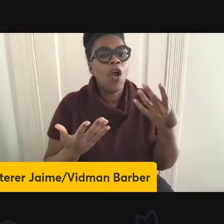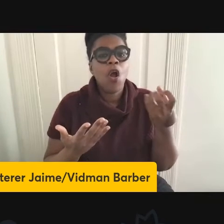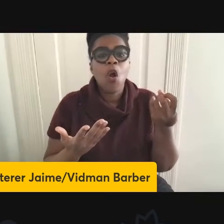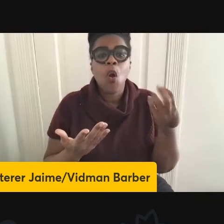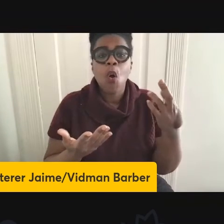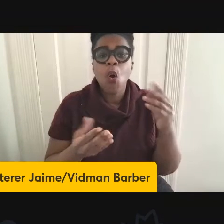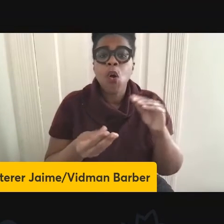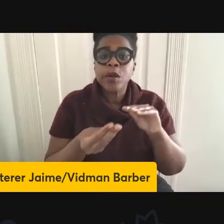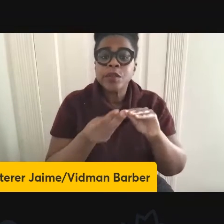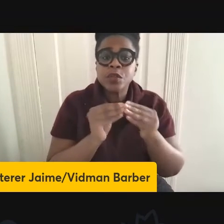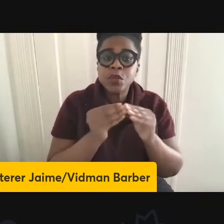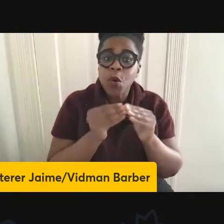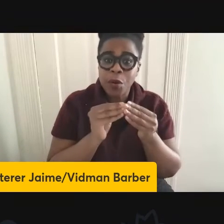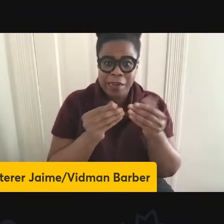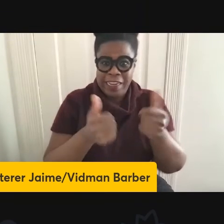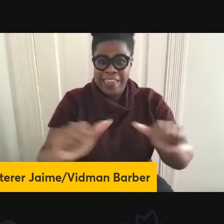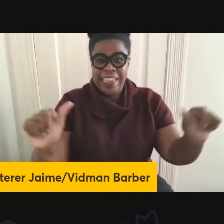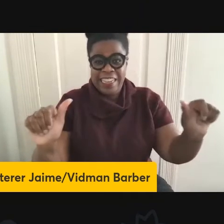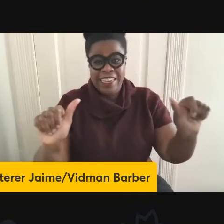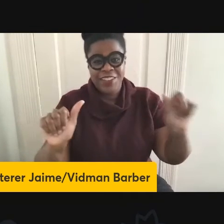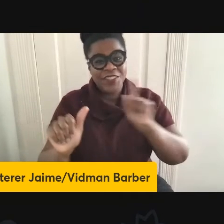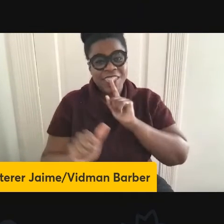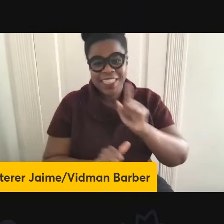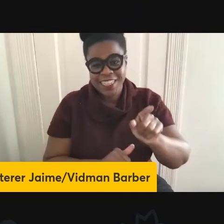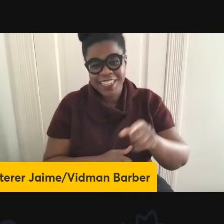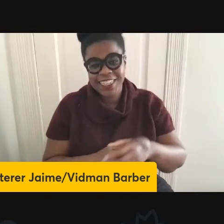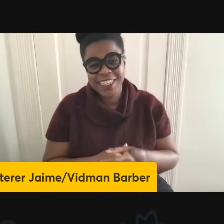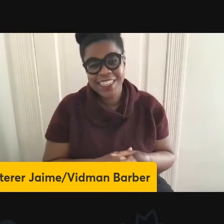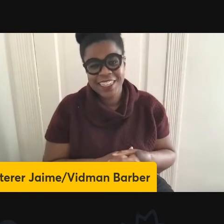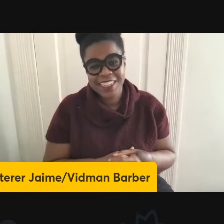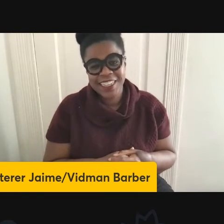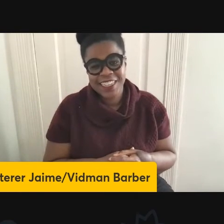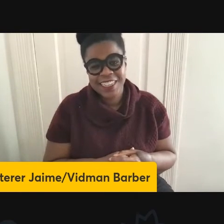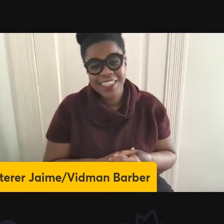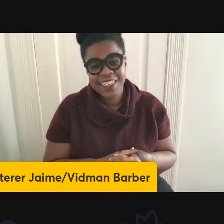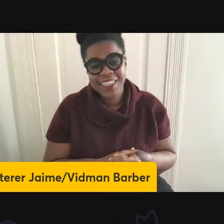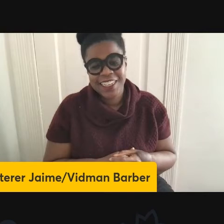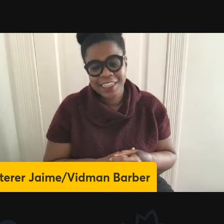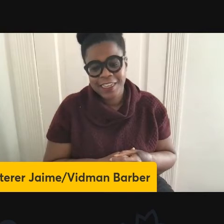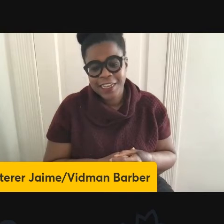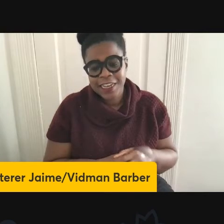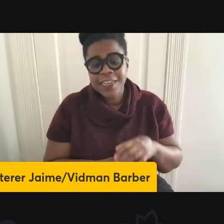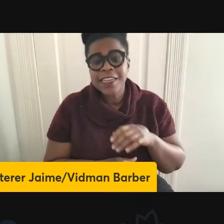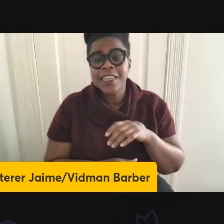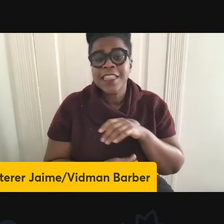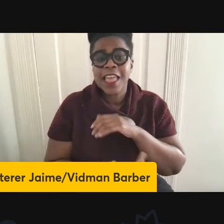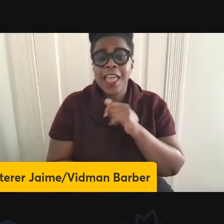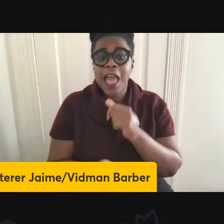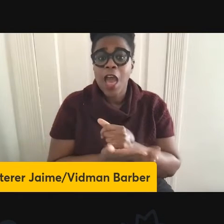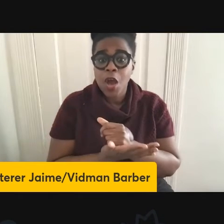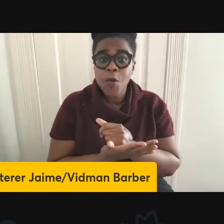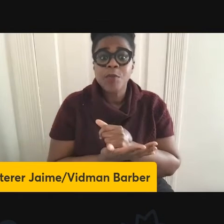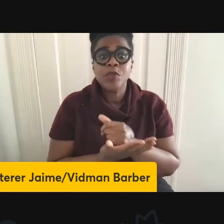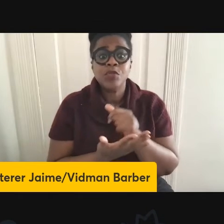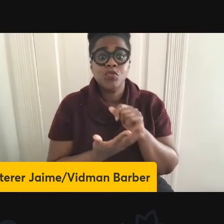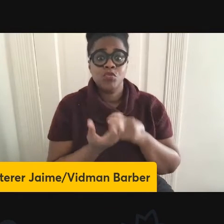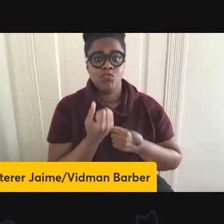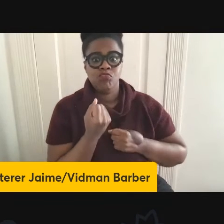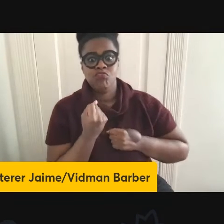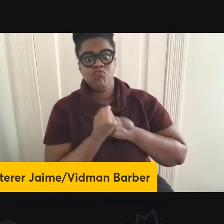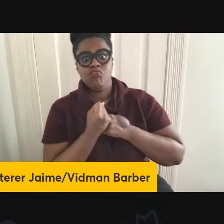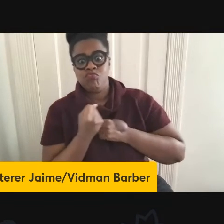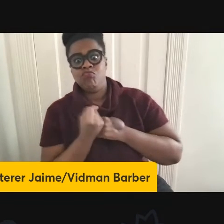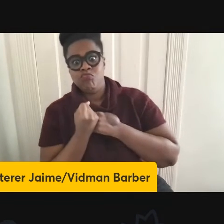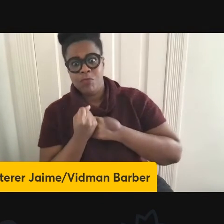score in anything really. And they really helped to surround me with what I needed